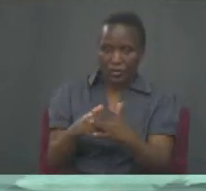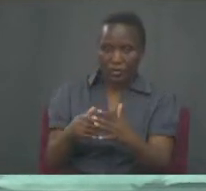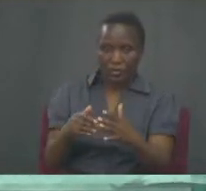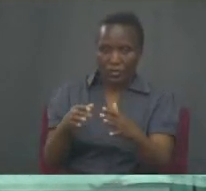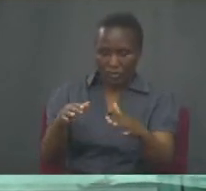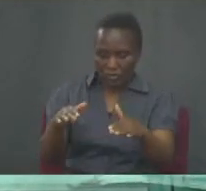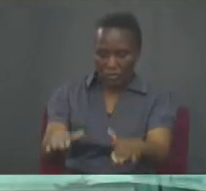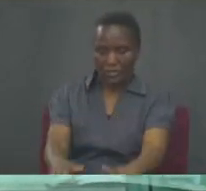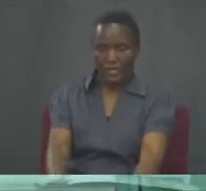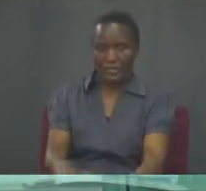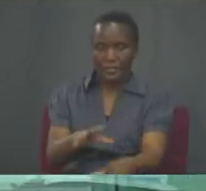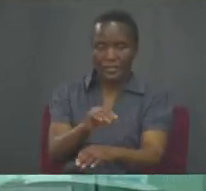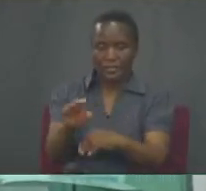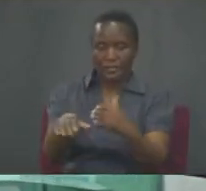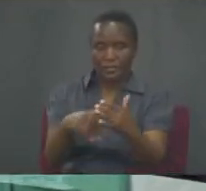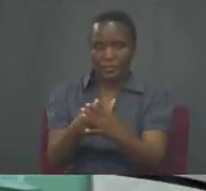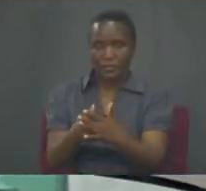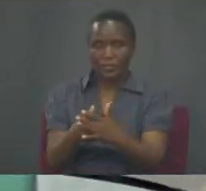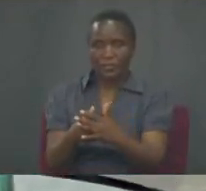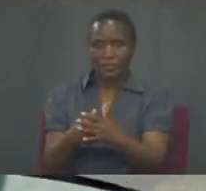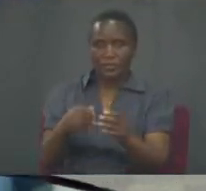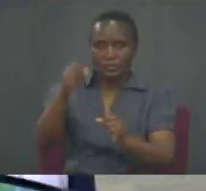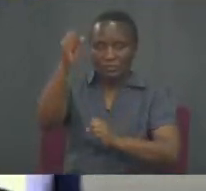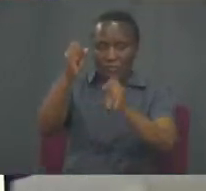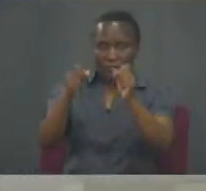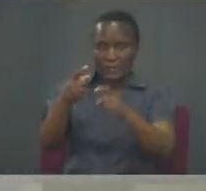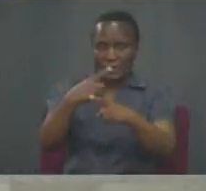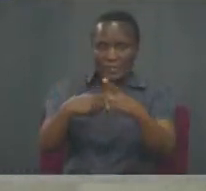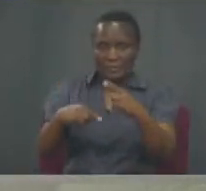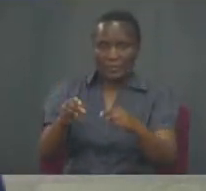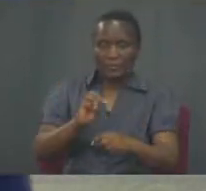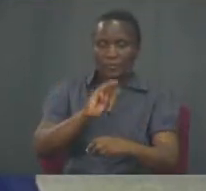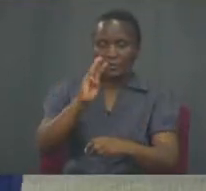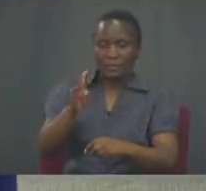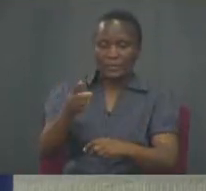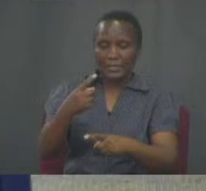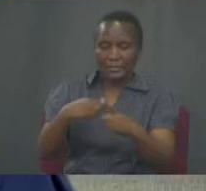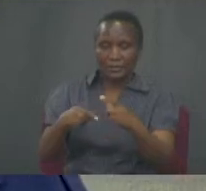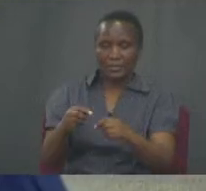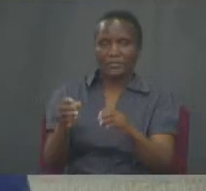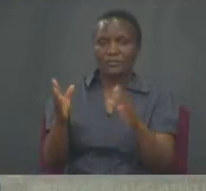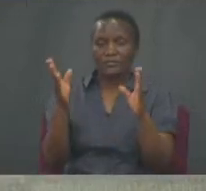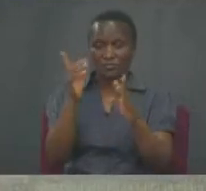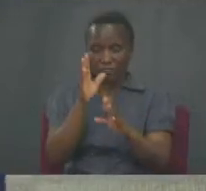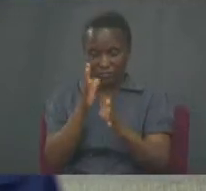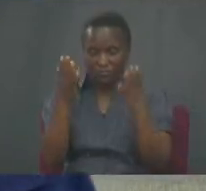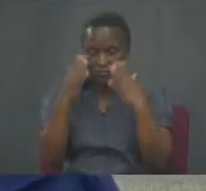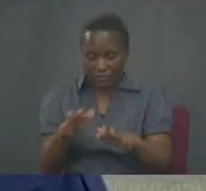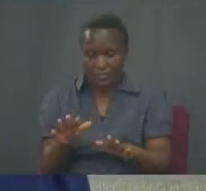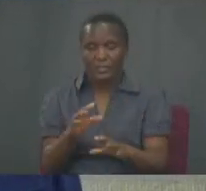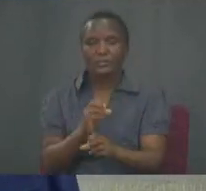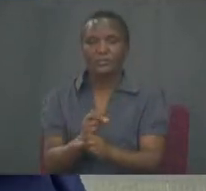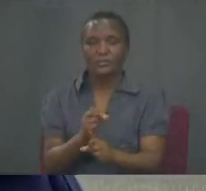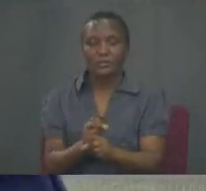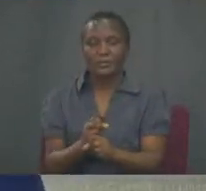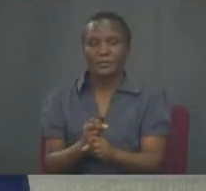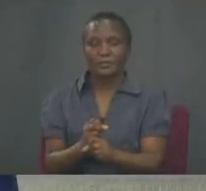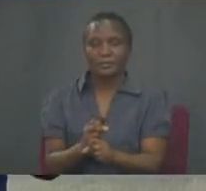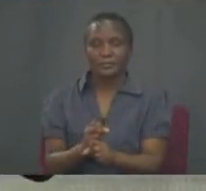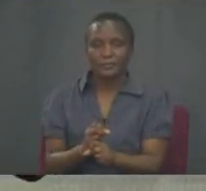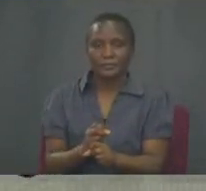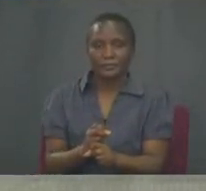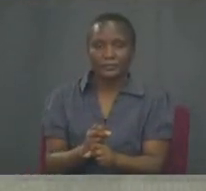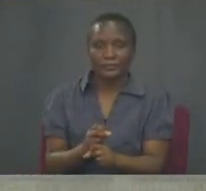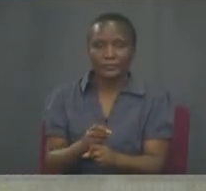come, the foot soldiers of the Canaanites, would just come and finish up. Because your soldier is trying to run away, but he's running away with his hands. He has no legs